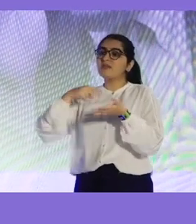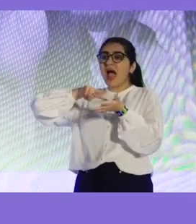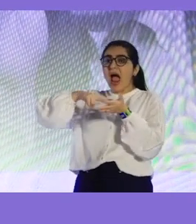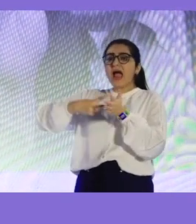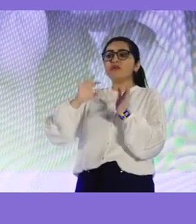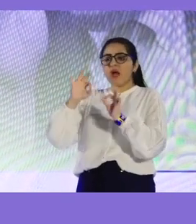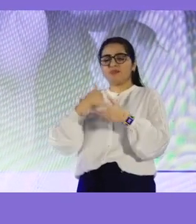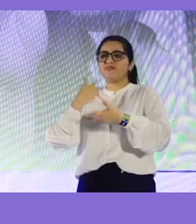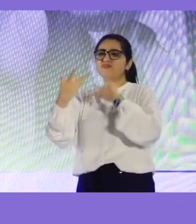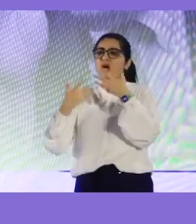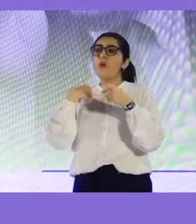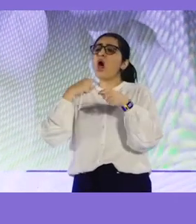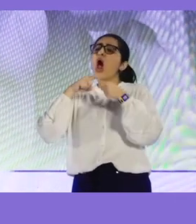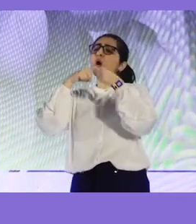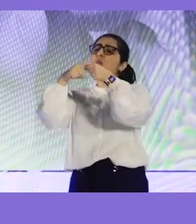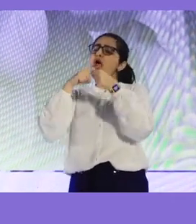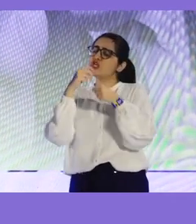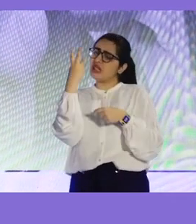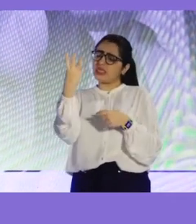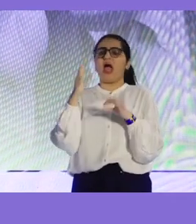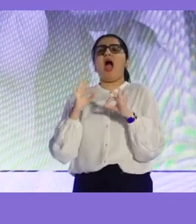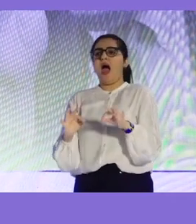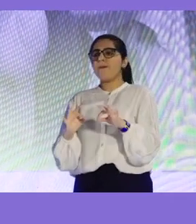few minutes, I want to raise three questions.